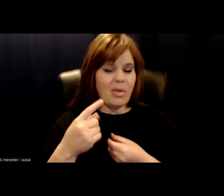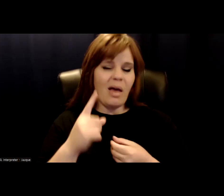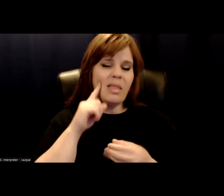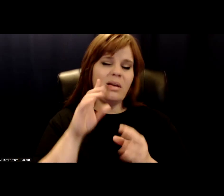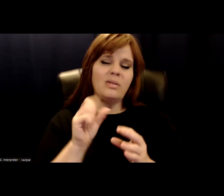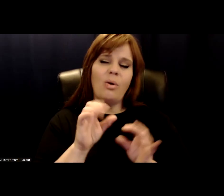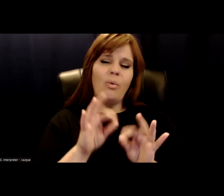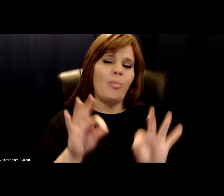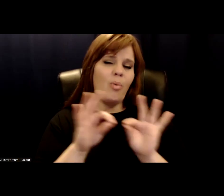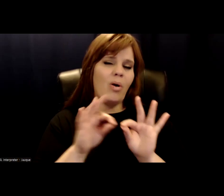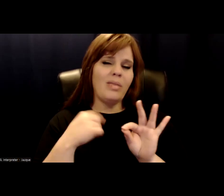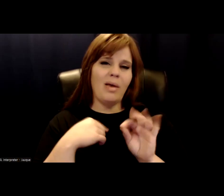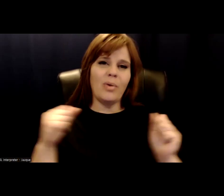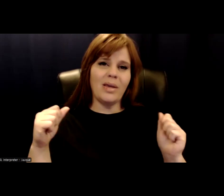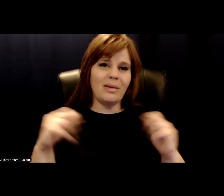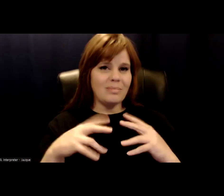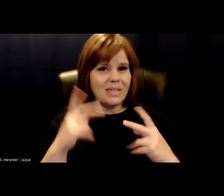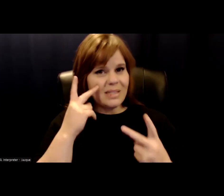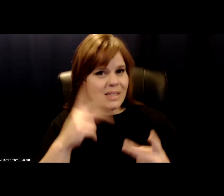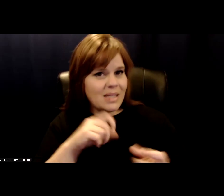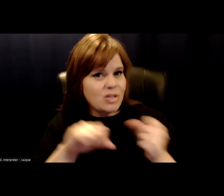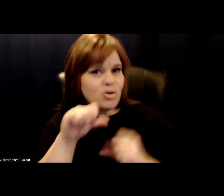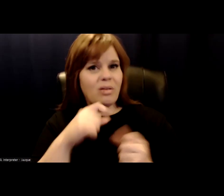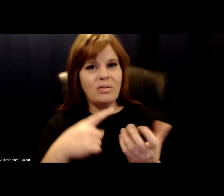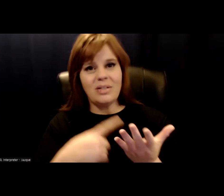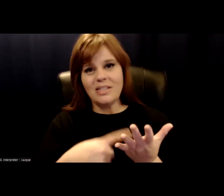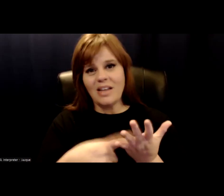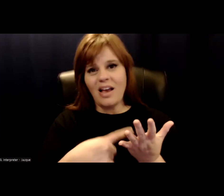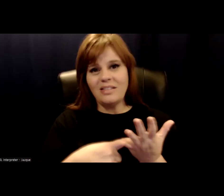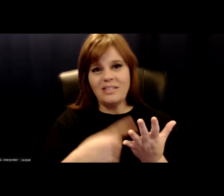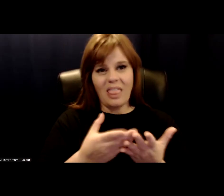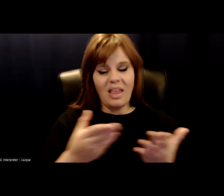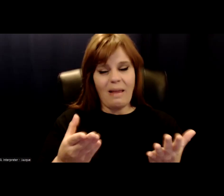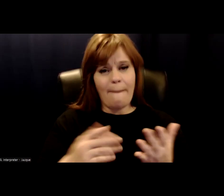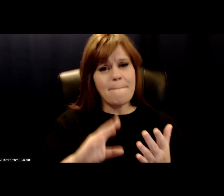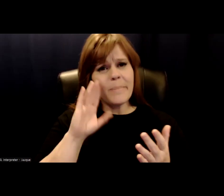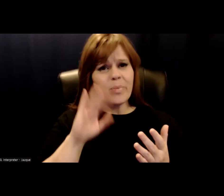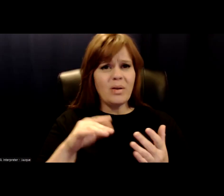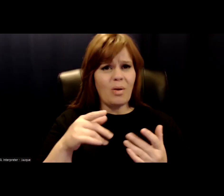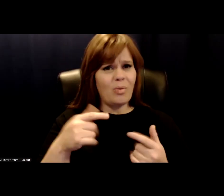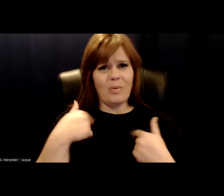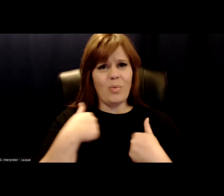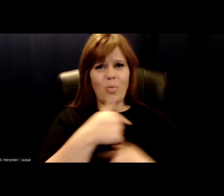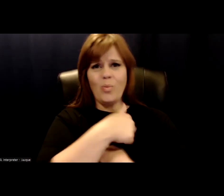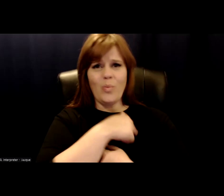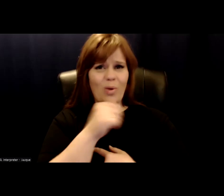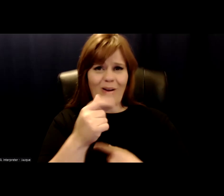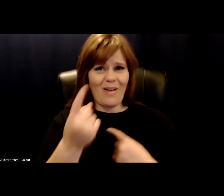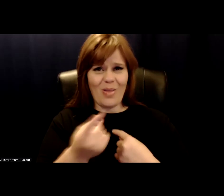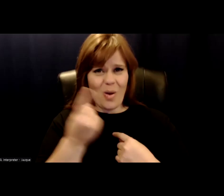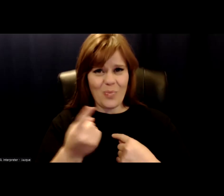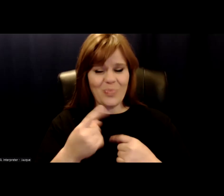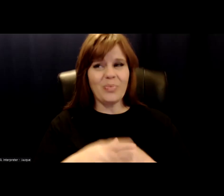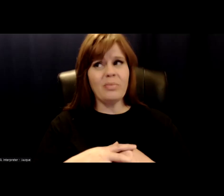gather, see each other, discuss things, and know that we're not alone. I love doing